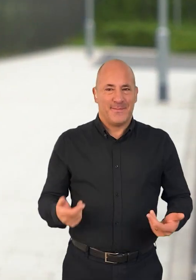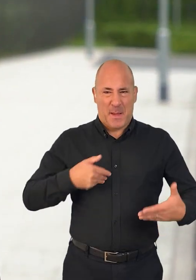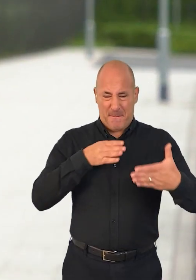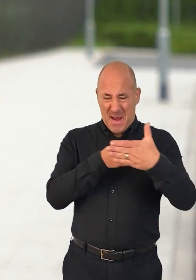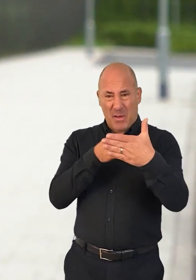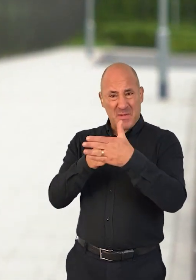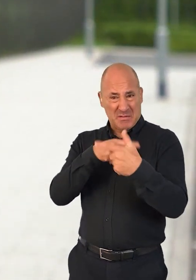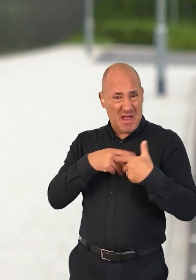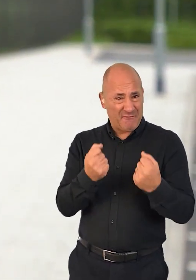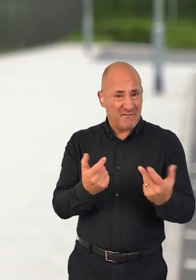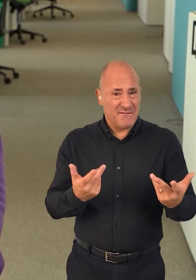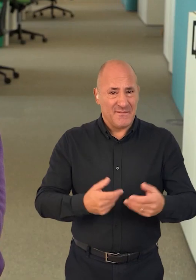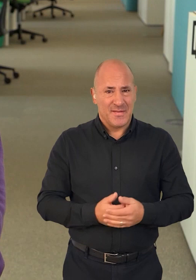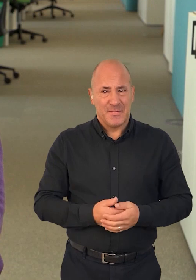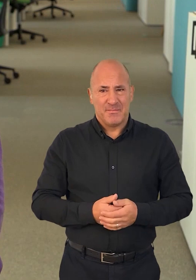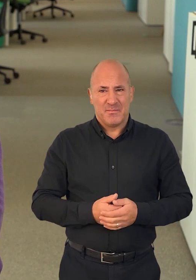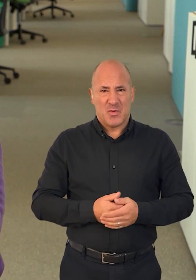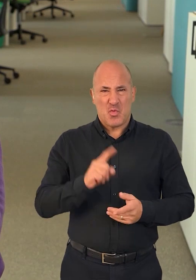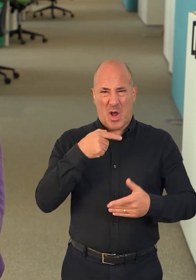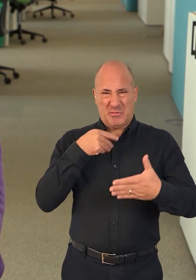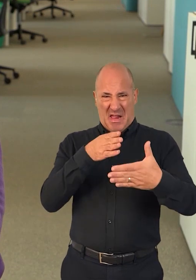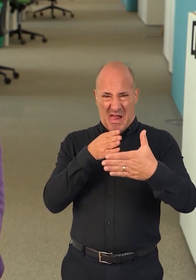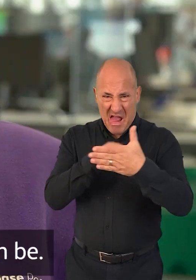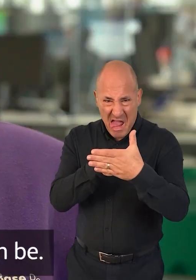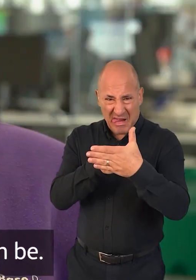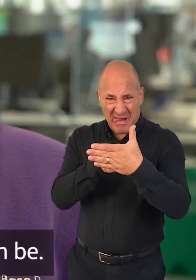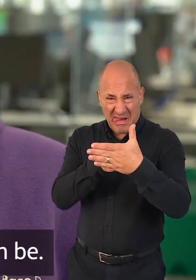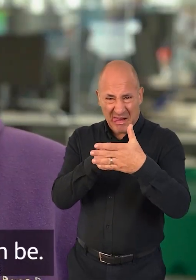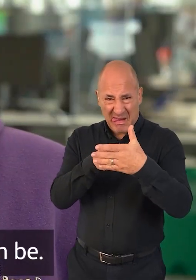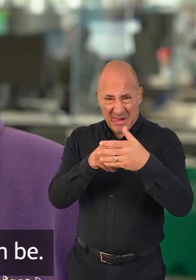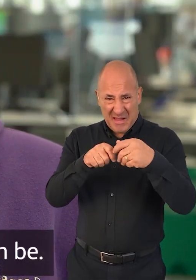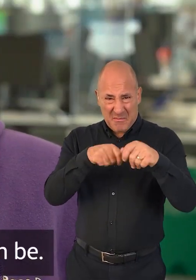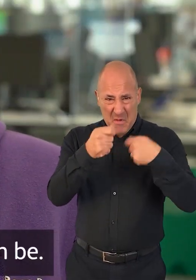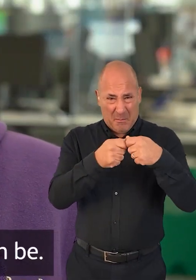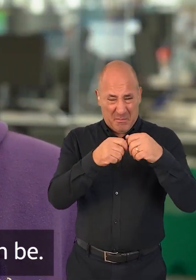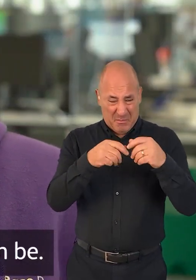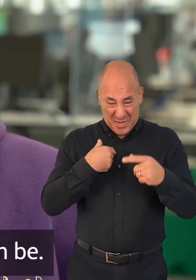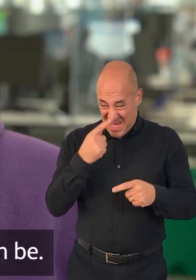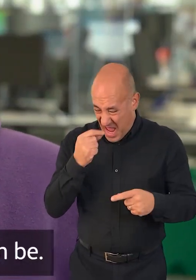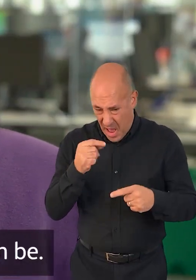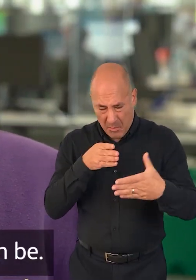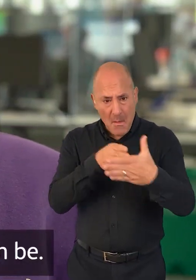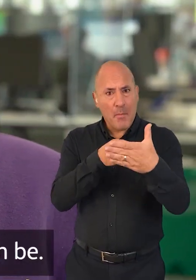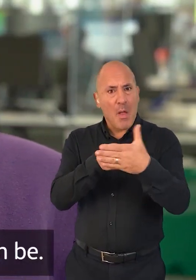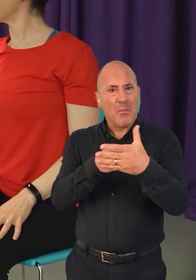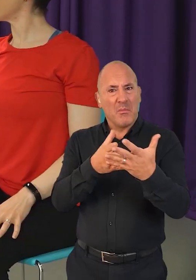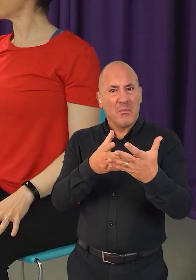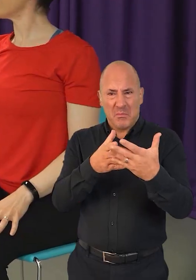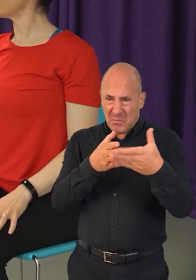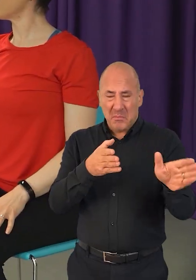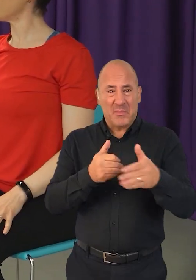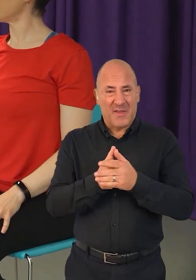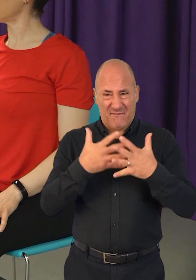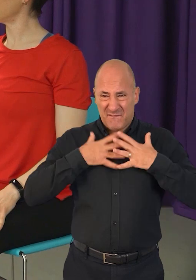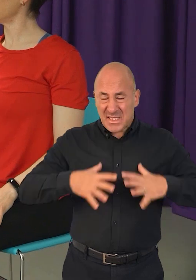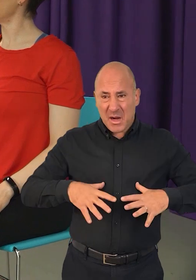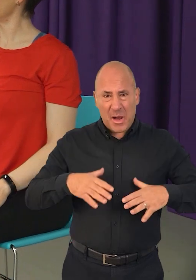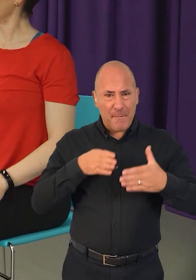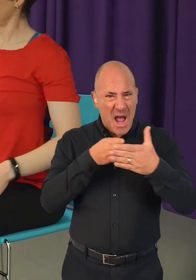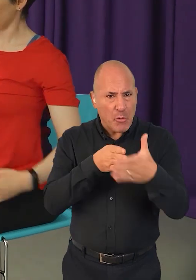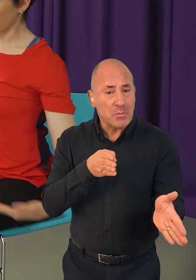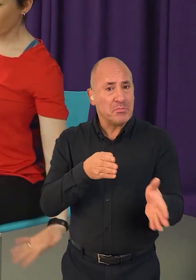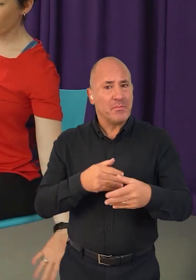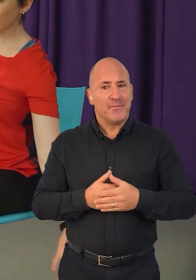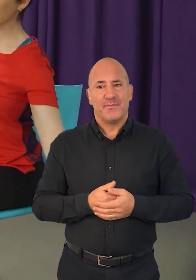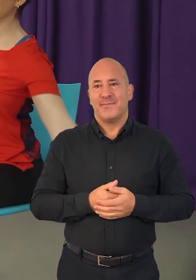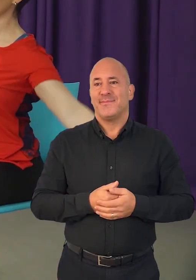We all face barriers. The things what get in the way of us becoming everything that we can be. Physical